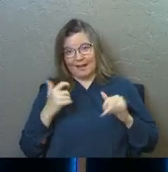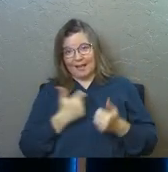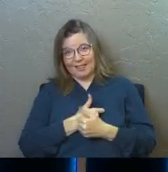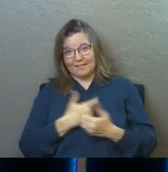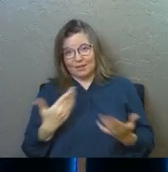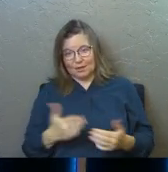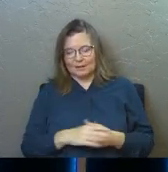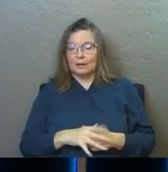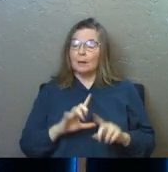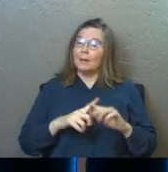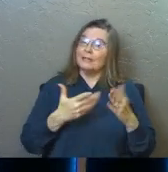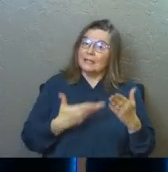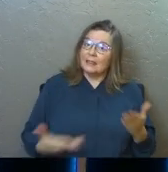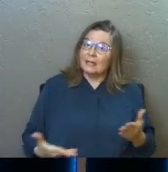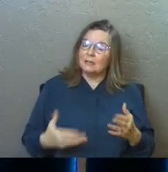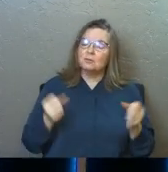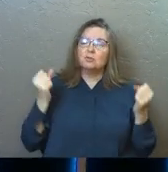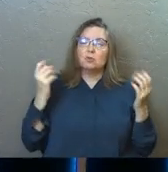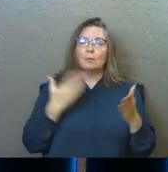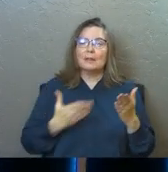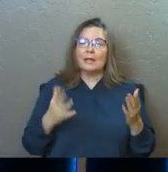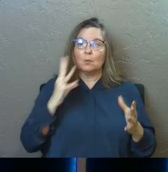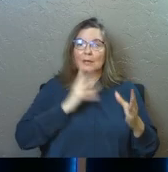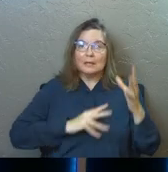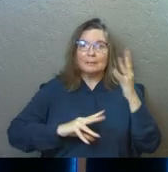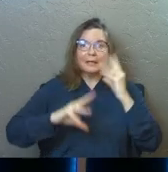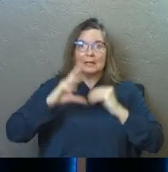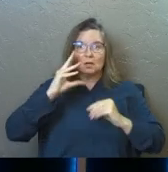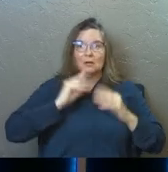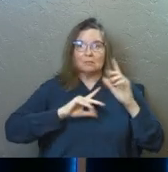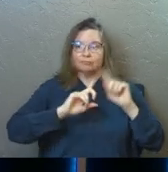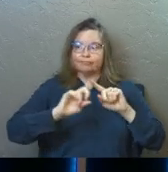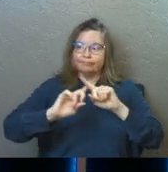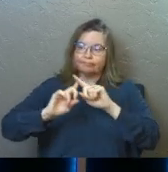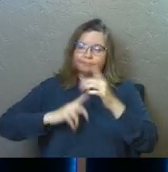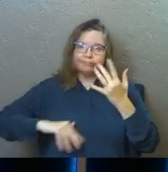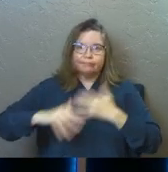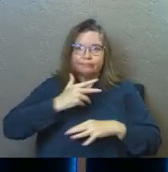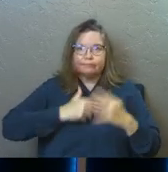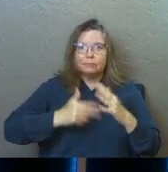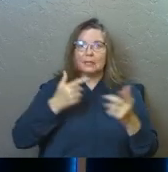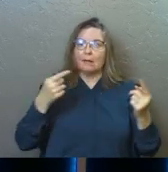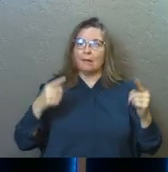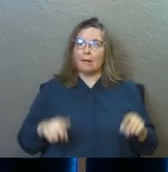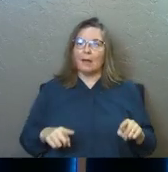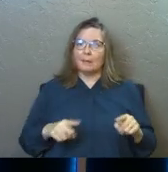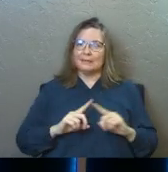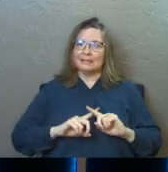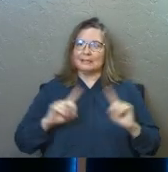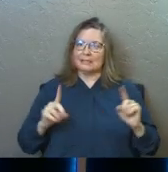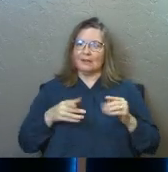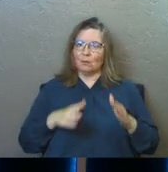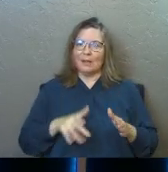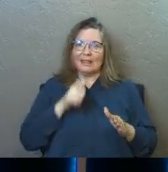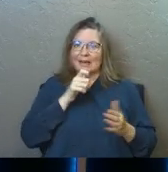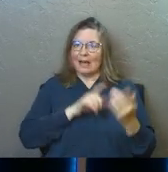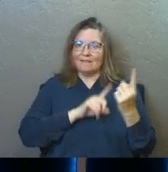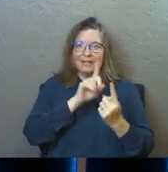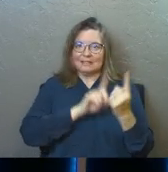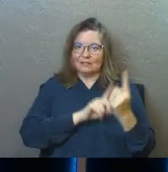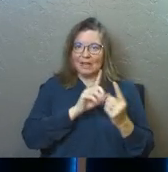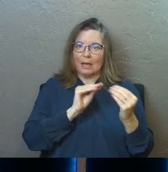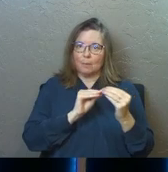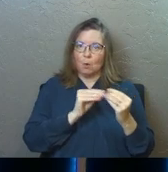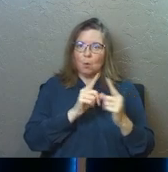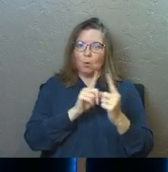you're here. But it is a thing. So many things that we experience and we do, our interactions with others is done in a different way that is not face-to-face.